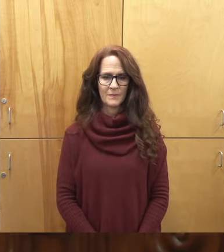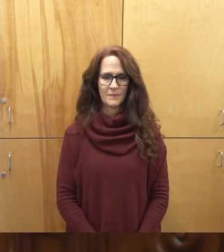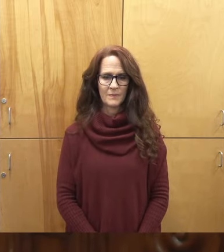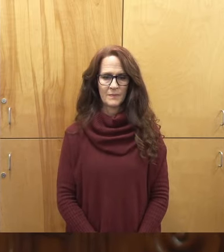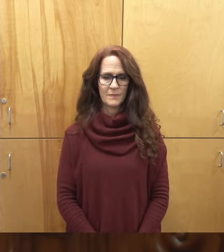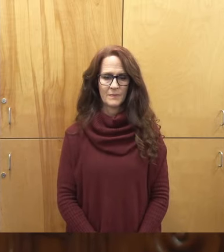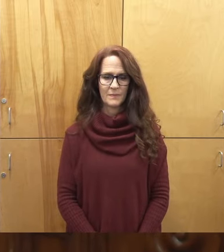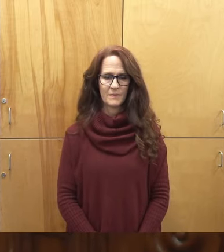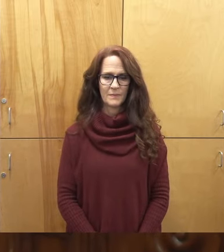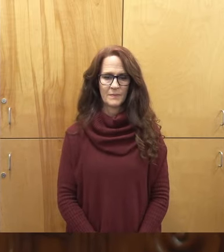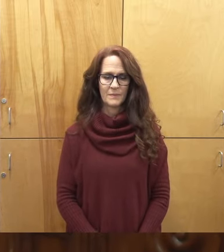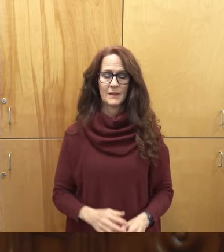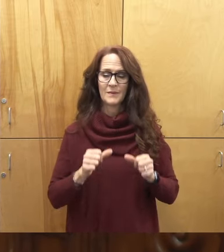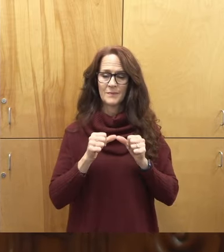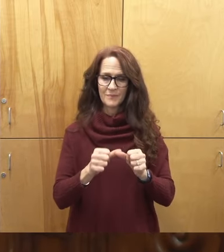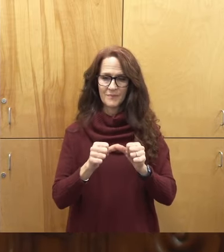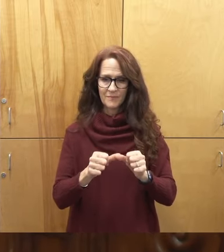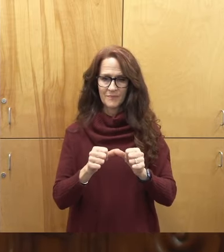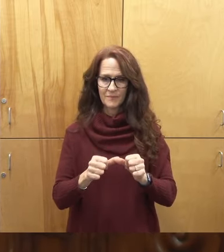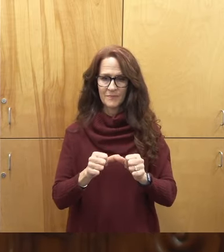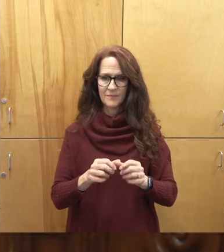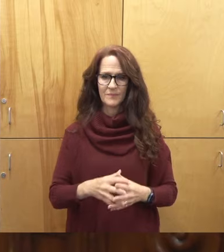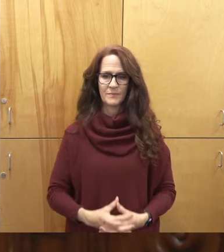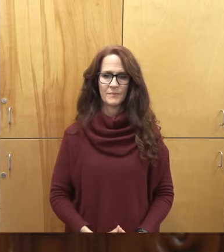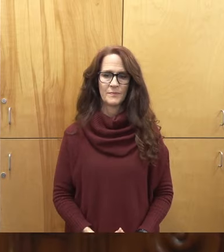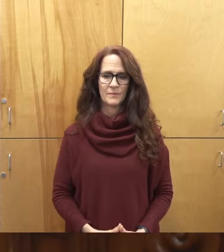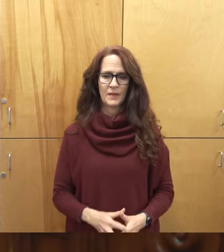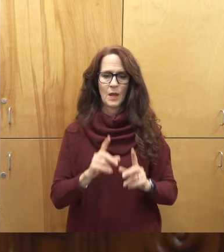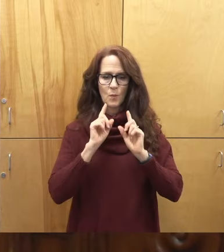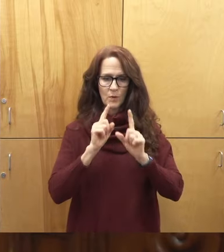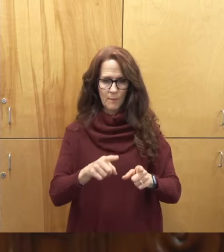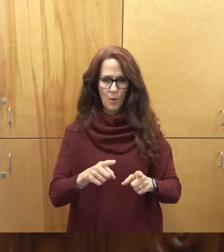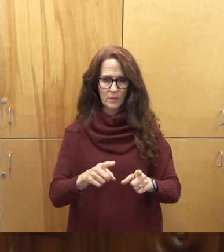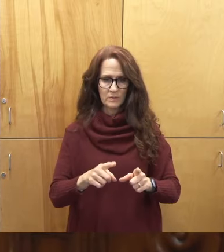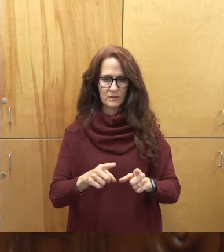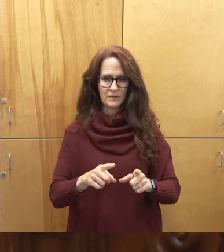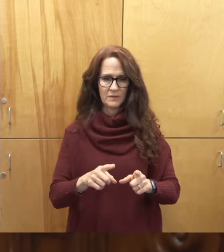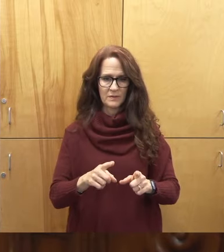So moving on to the report,